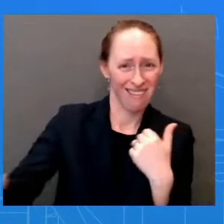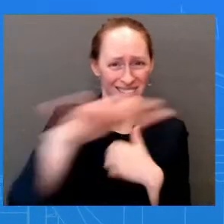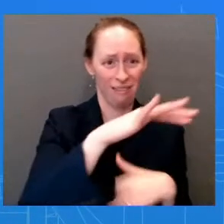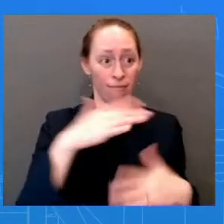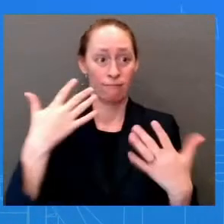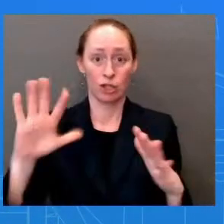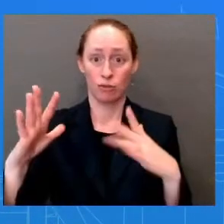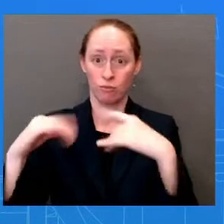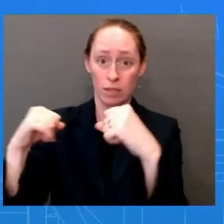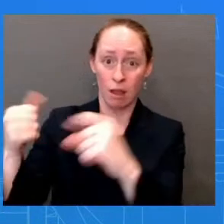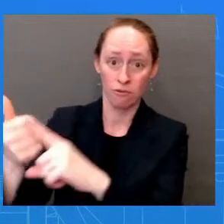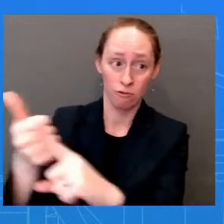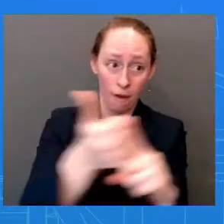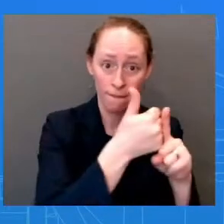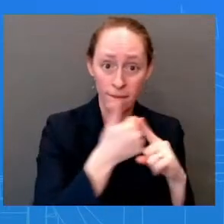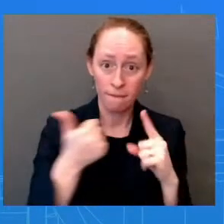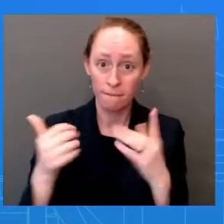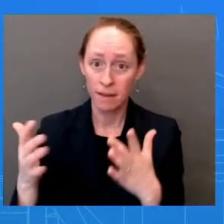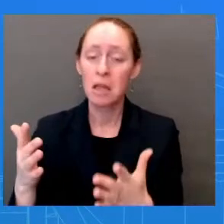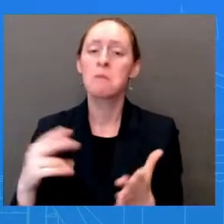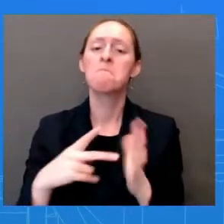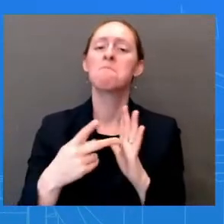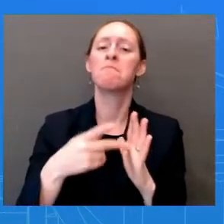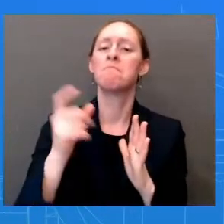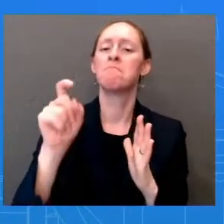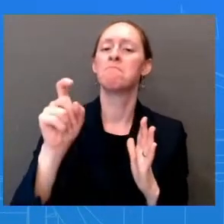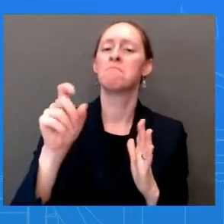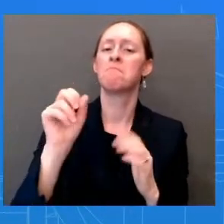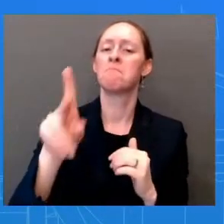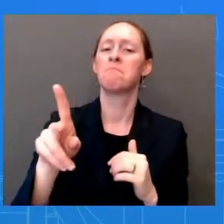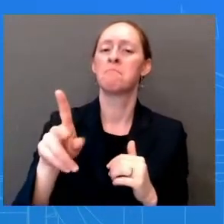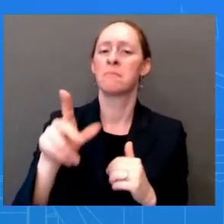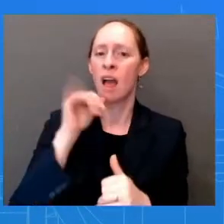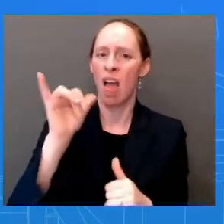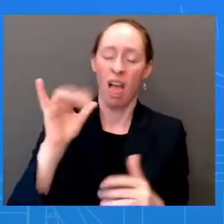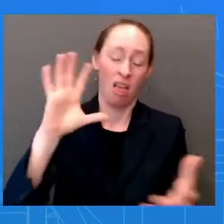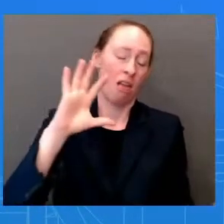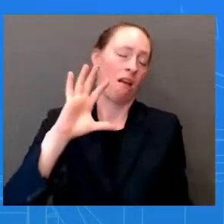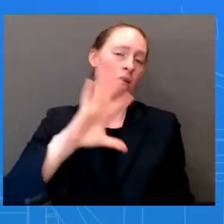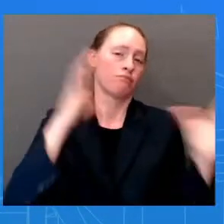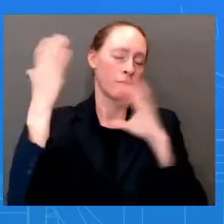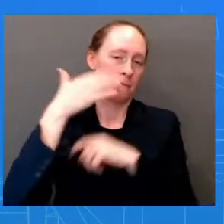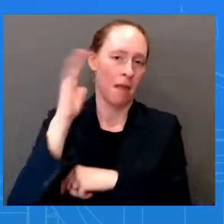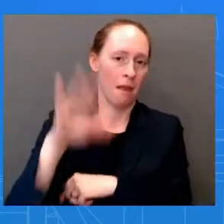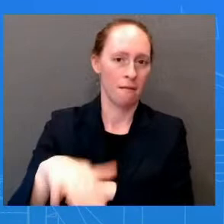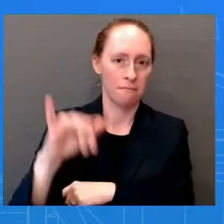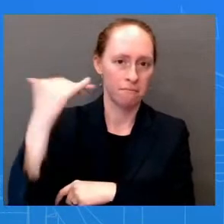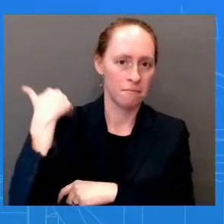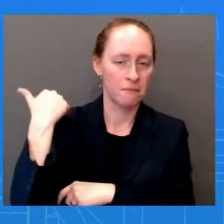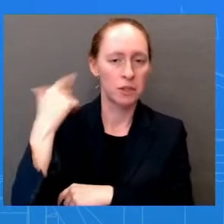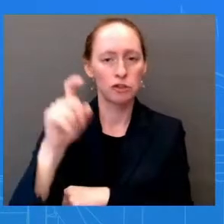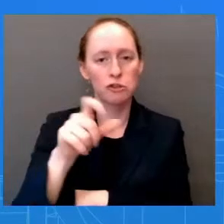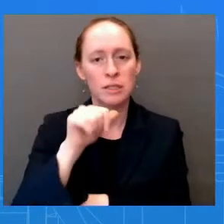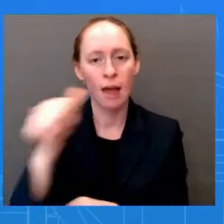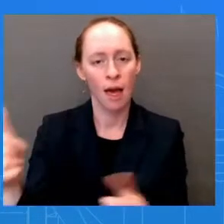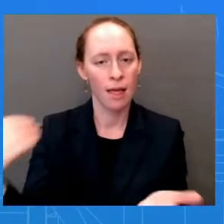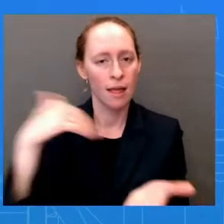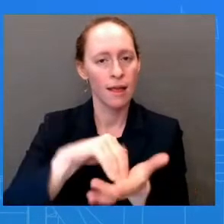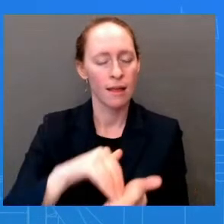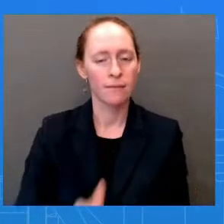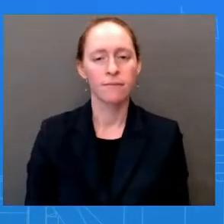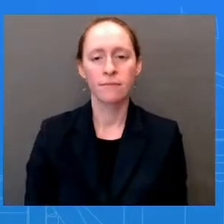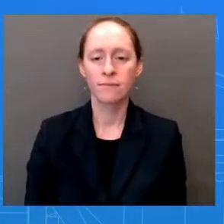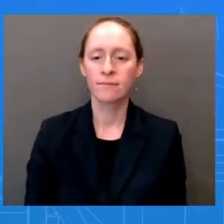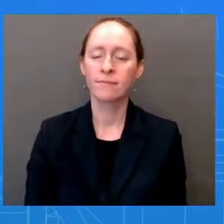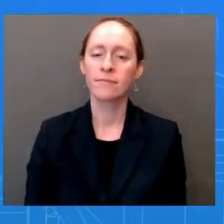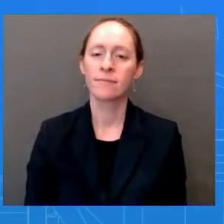effective against XBB? Yeah. The XBB is one that evades immune response as measured by